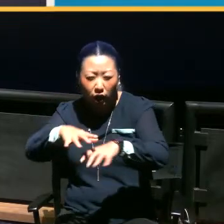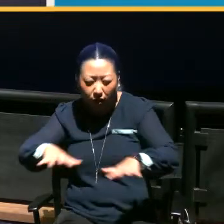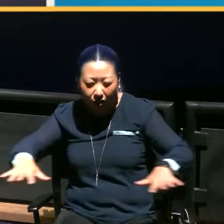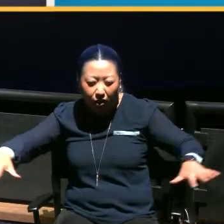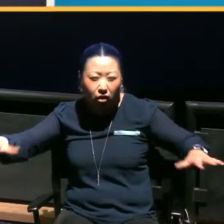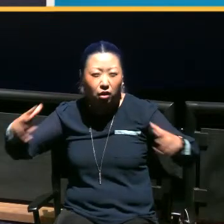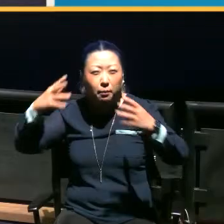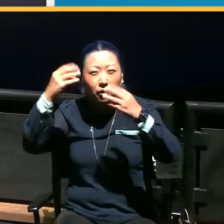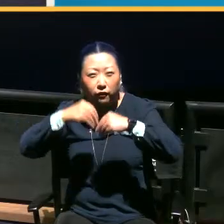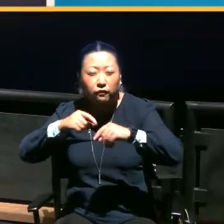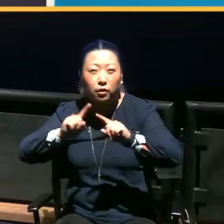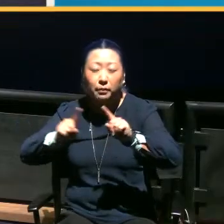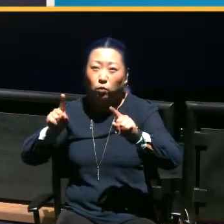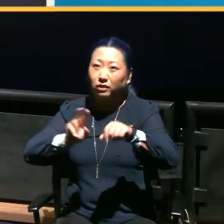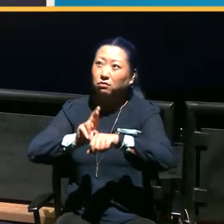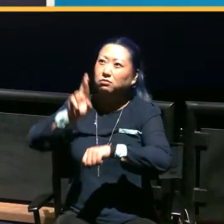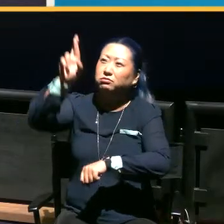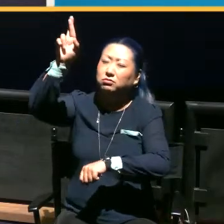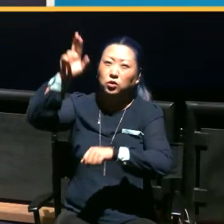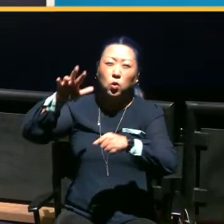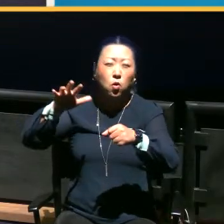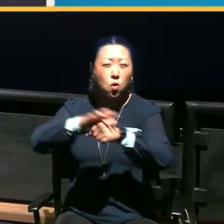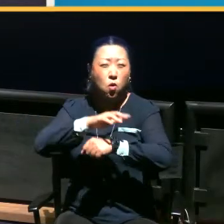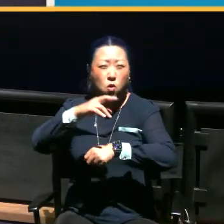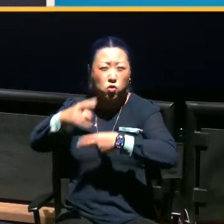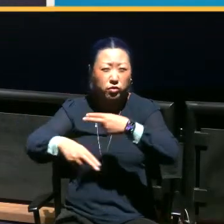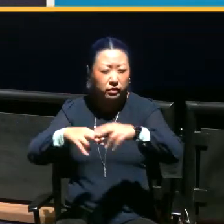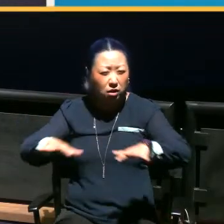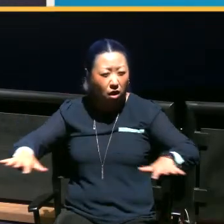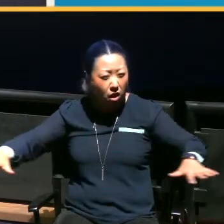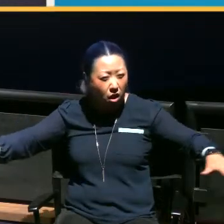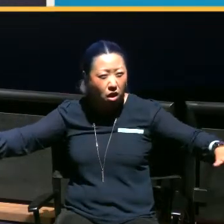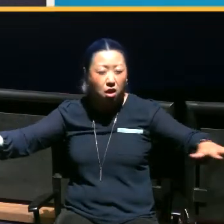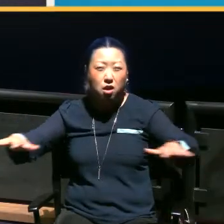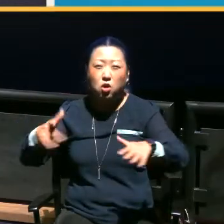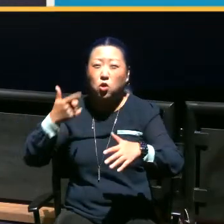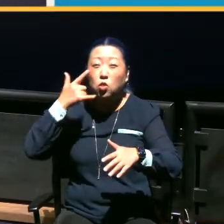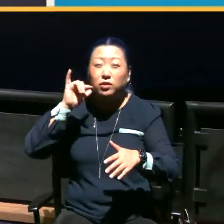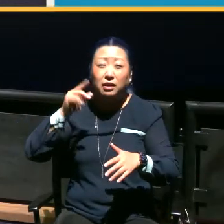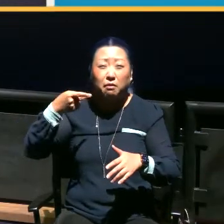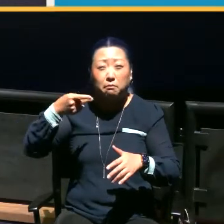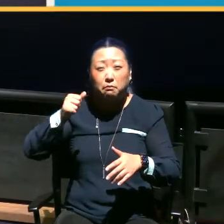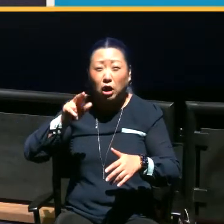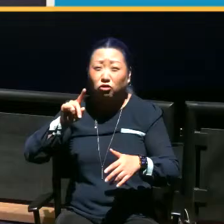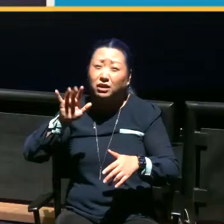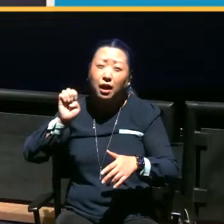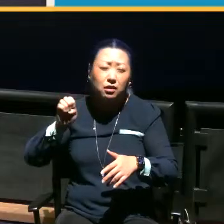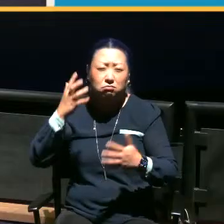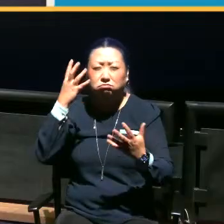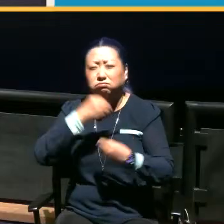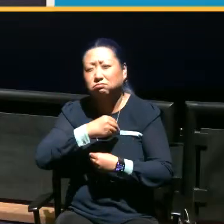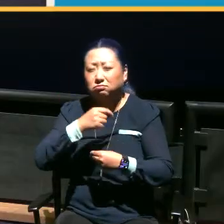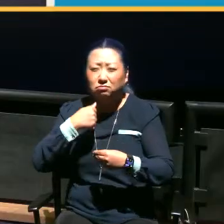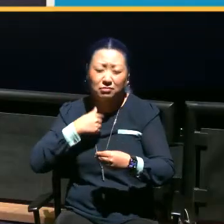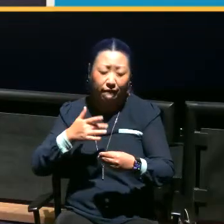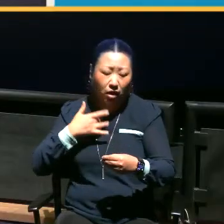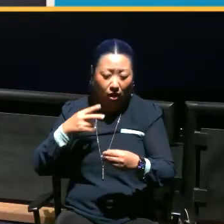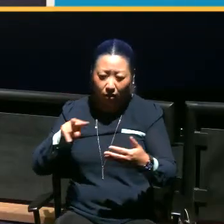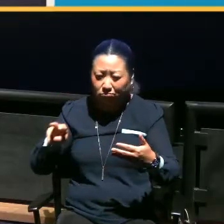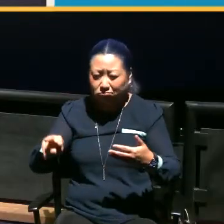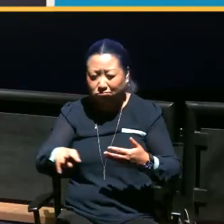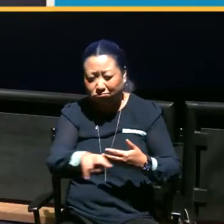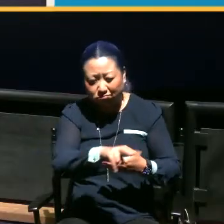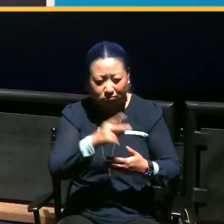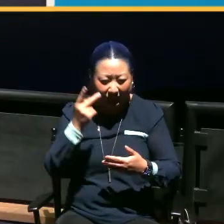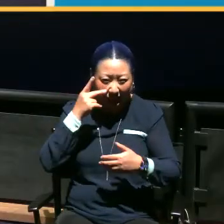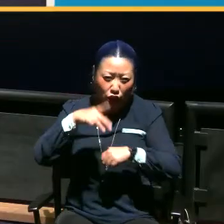and you can look anywhere, and it looks like a paradise. I mean, I felt like I was looking to an absolute paradise when I was looking